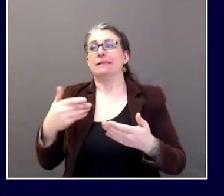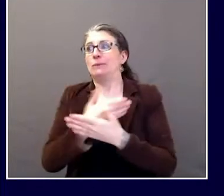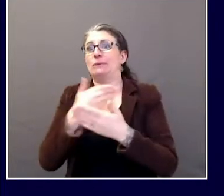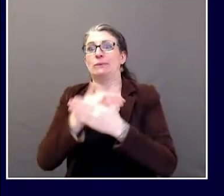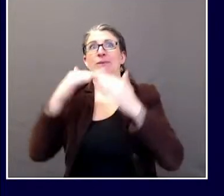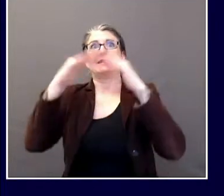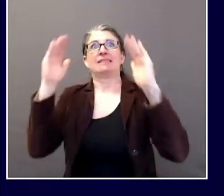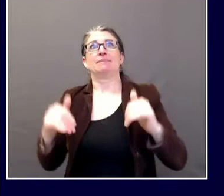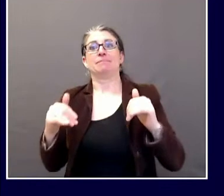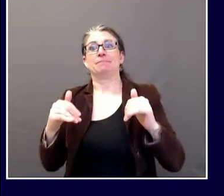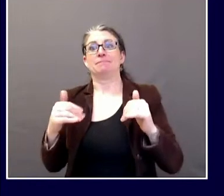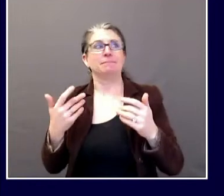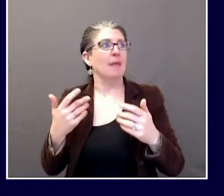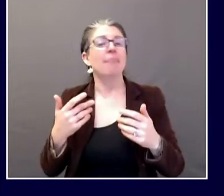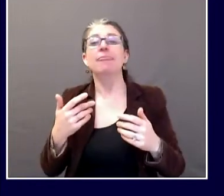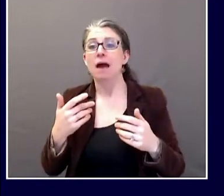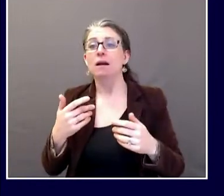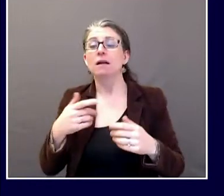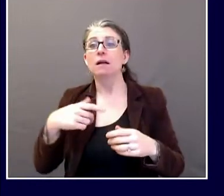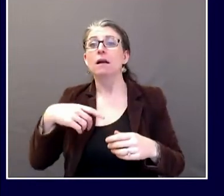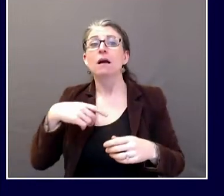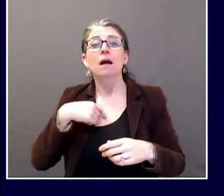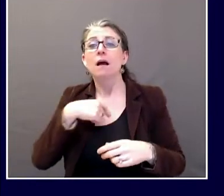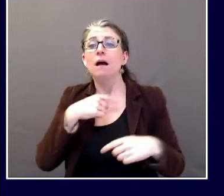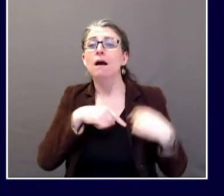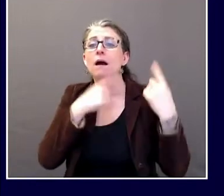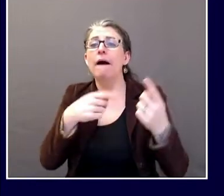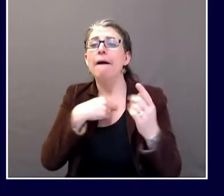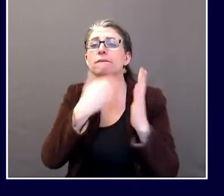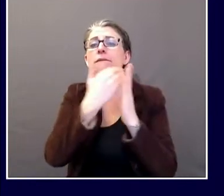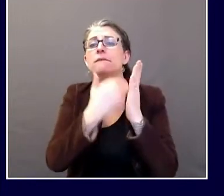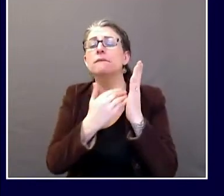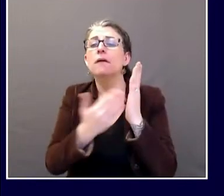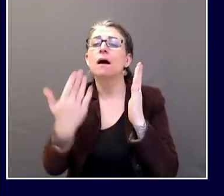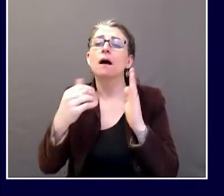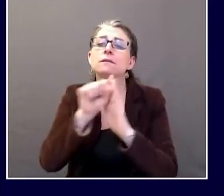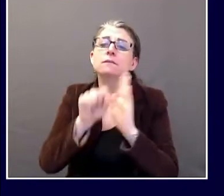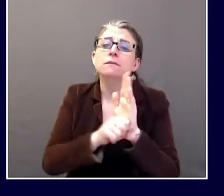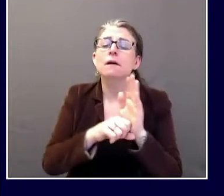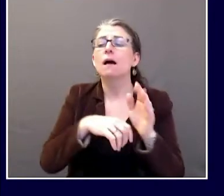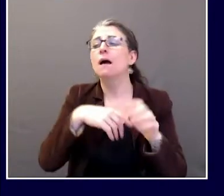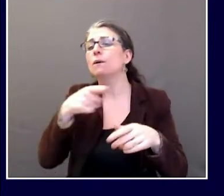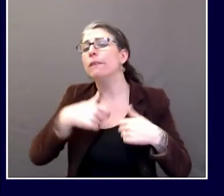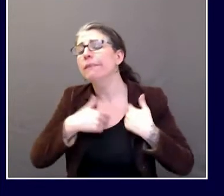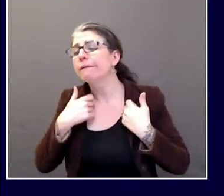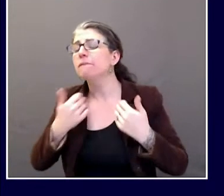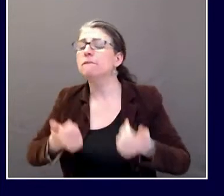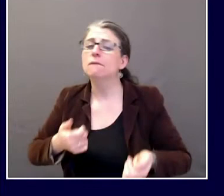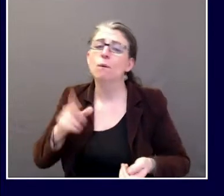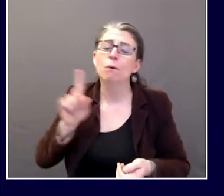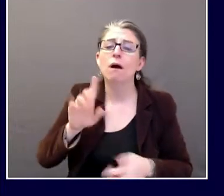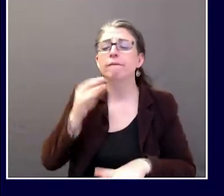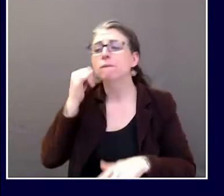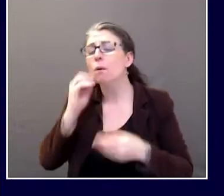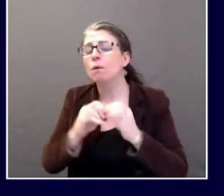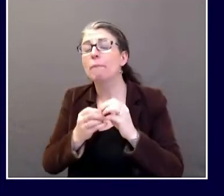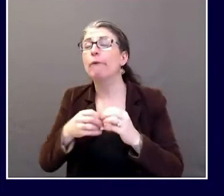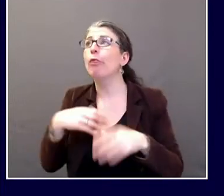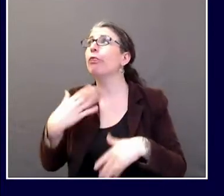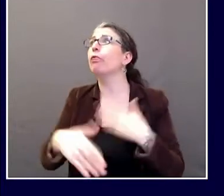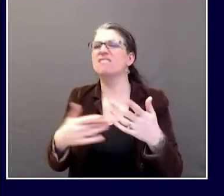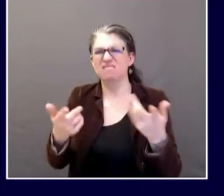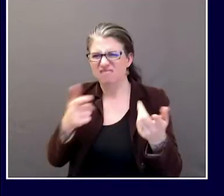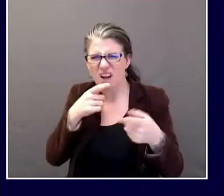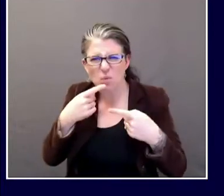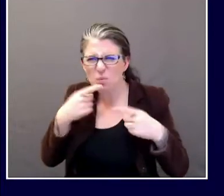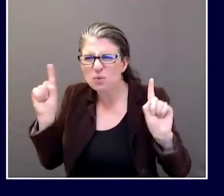then allows us to do something with them. In some parts of the country, they have those pre-registrations set up, but there's not a plan